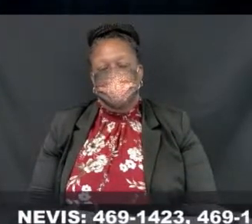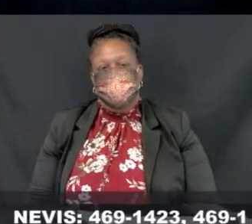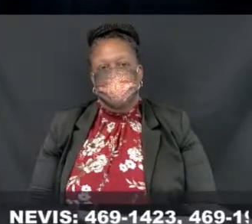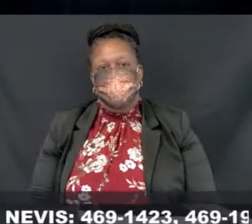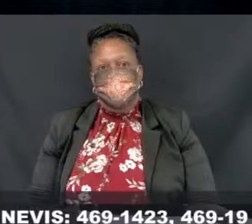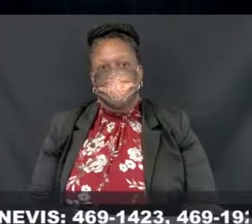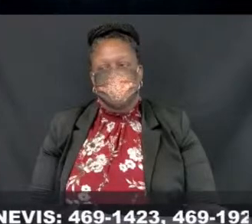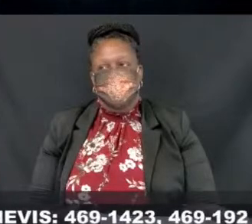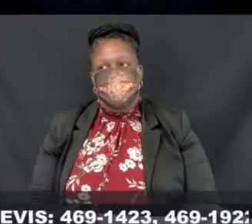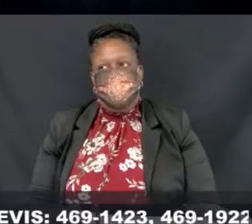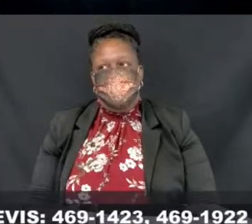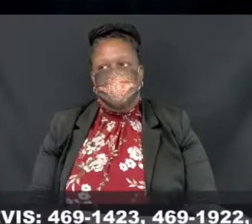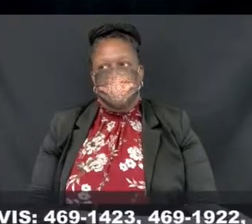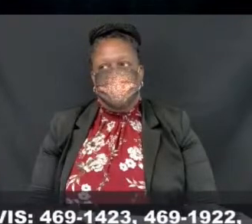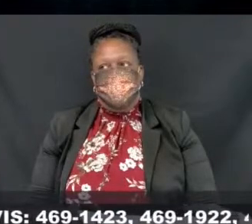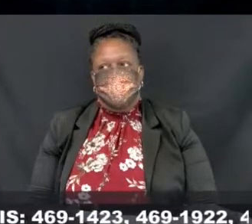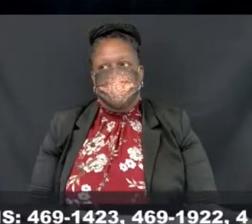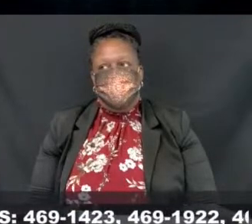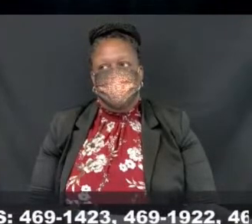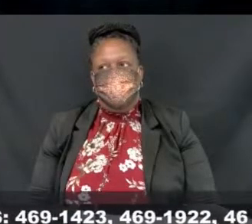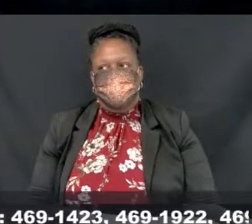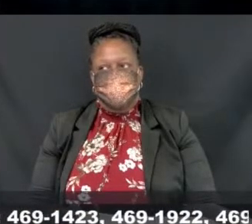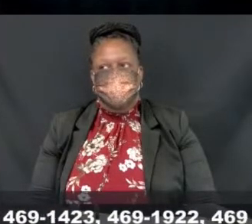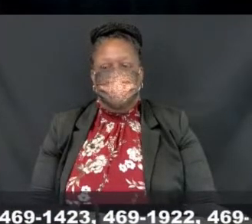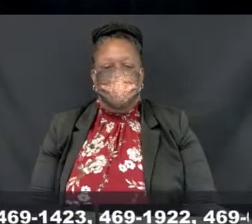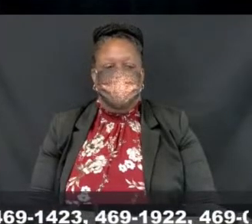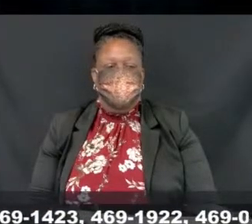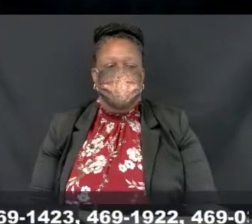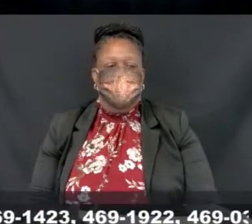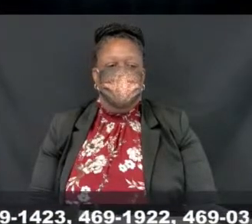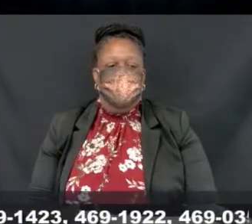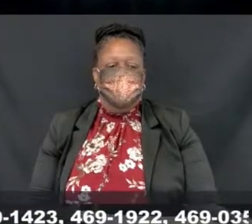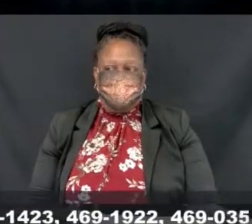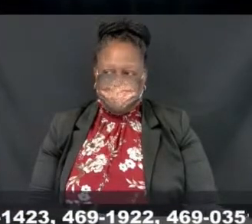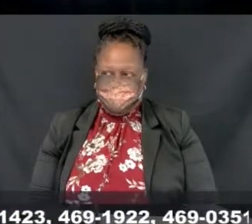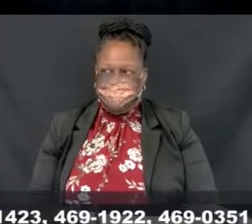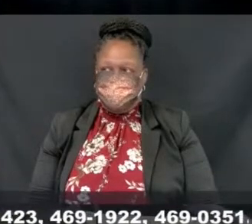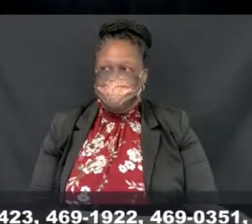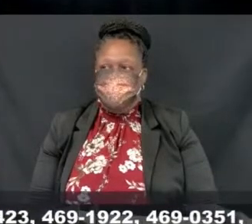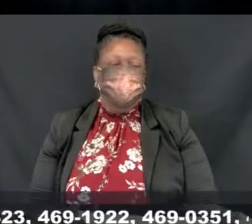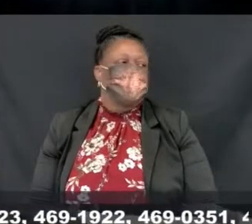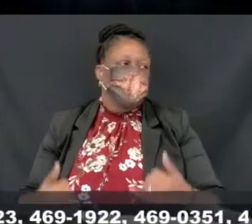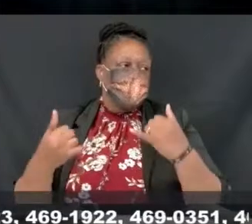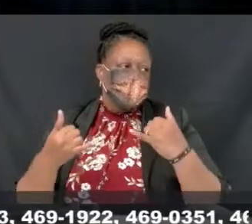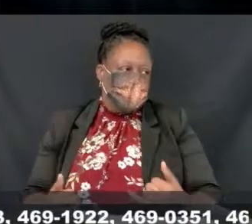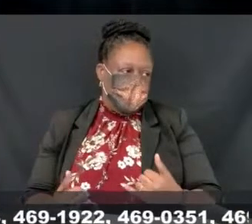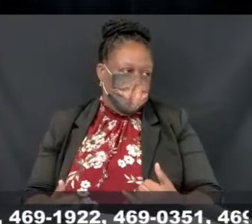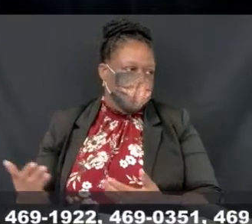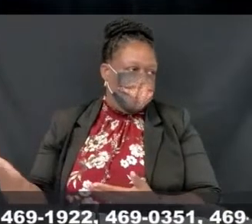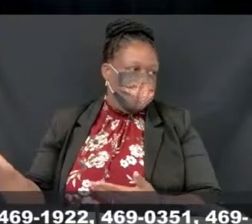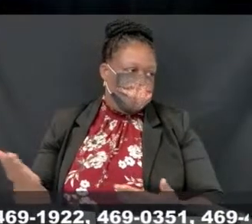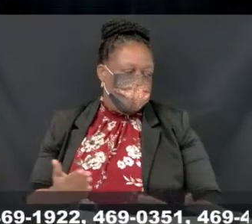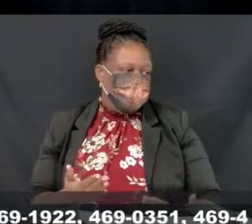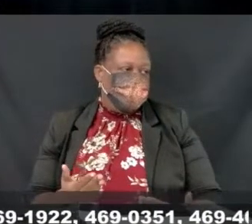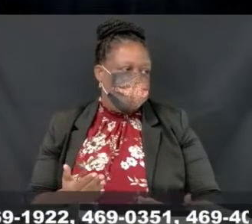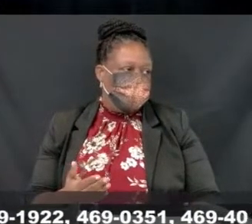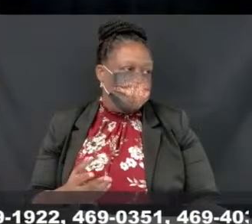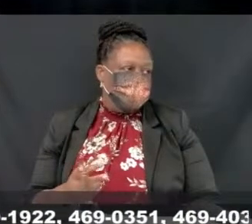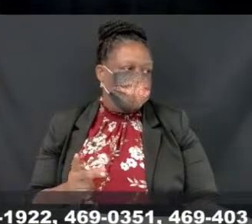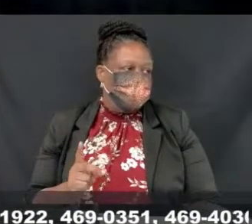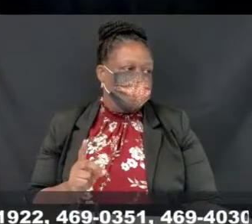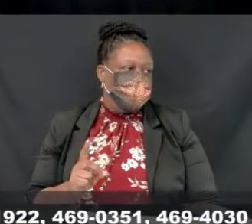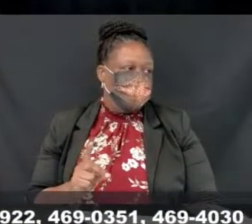Thank you, Superintendent Henry. I now invite the Director